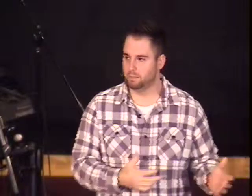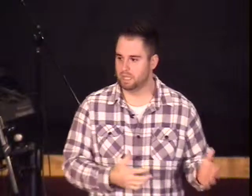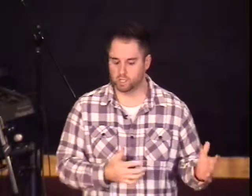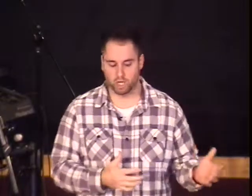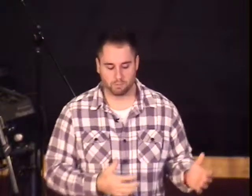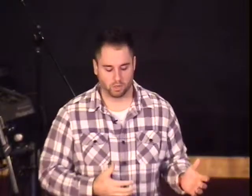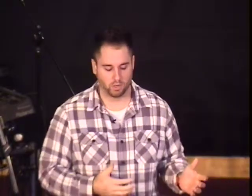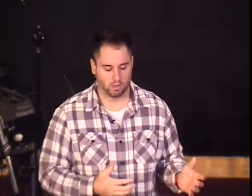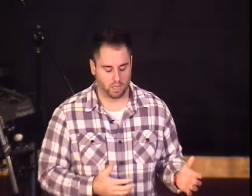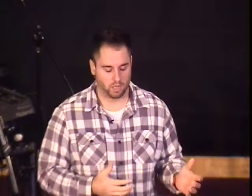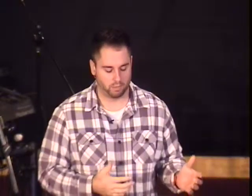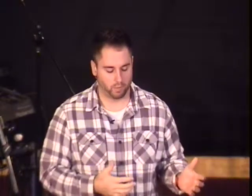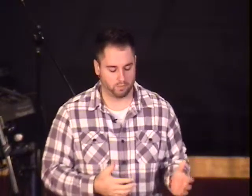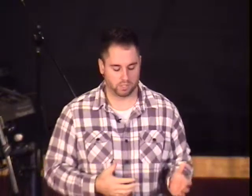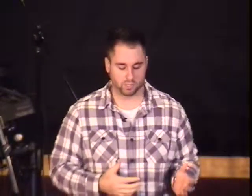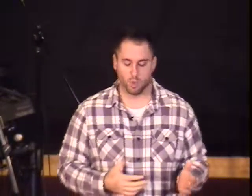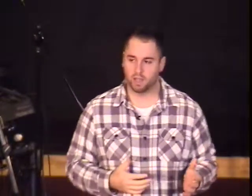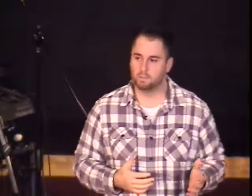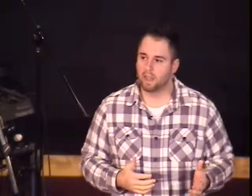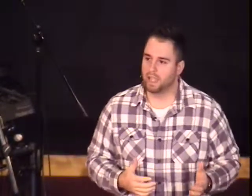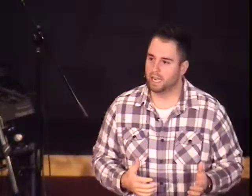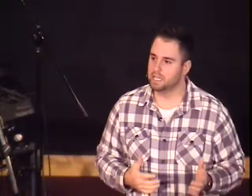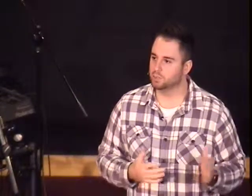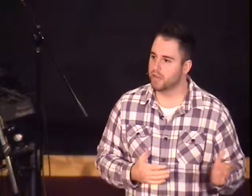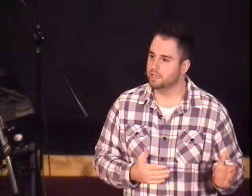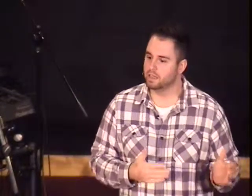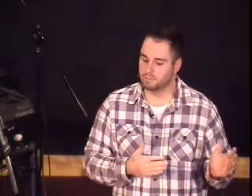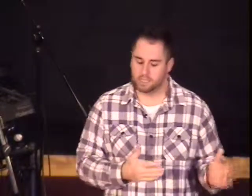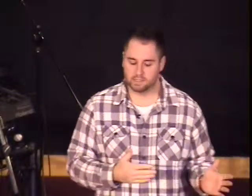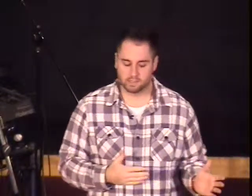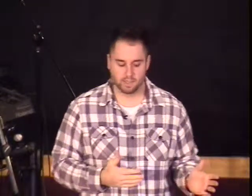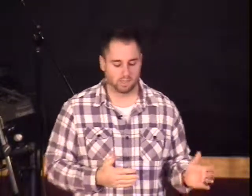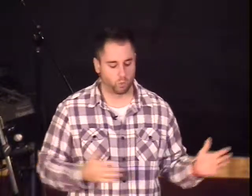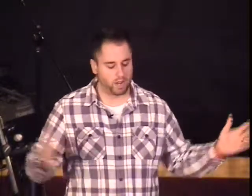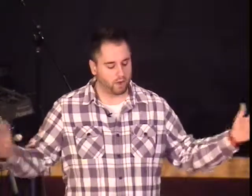up in Philippians chapter 3, verses 1, and he's writing